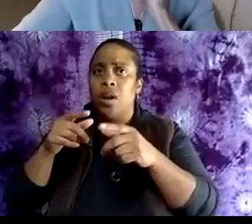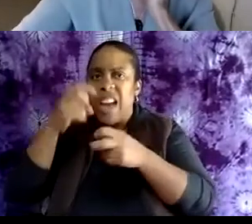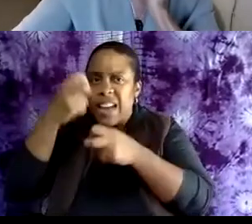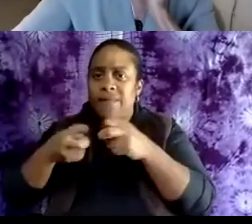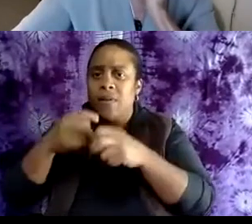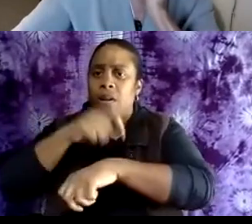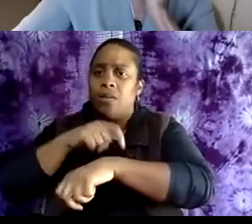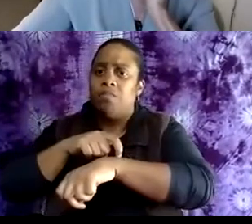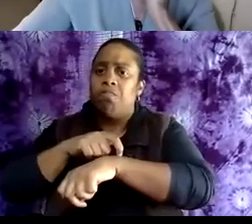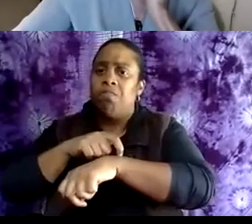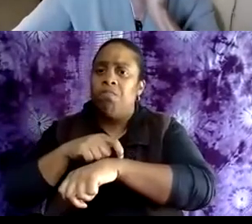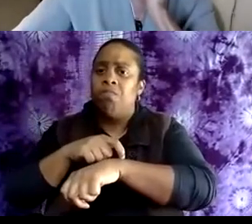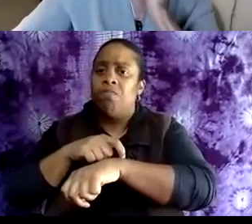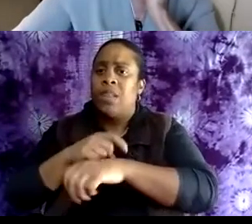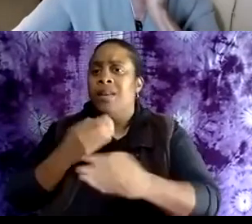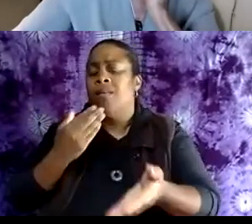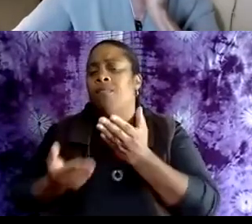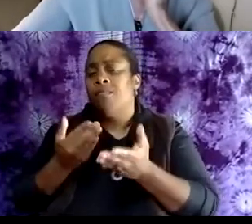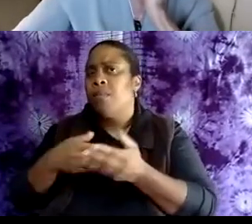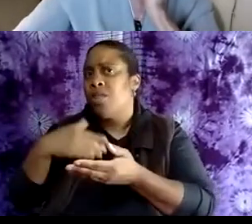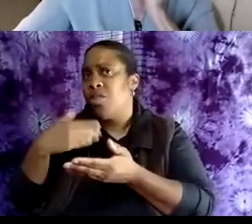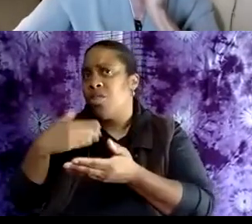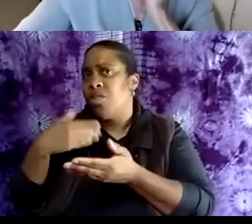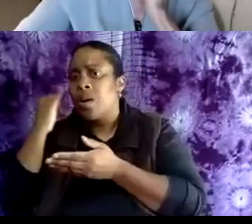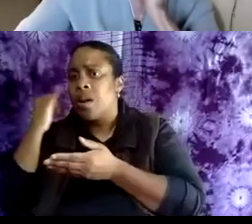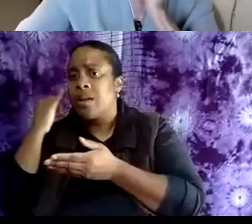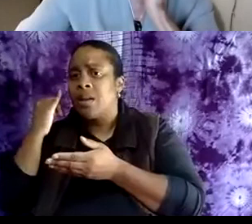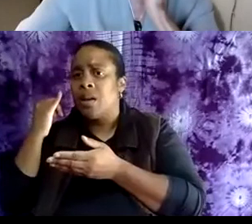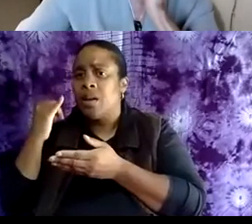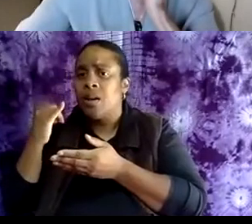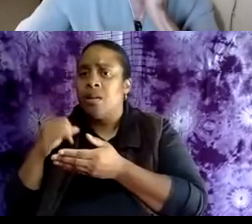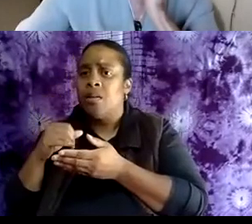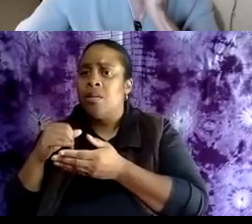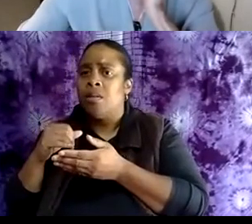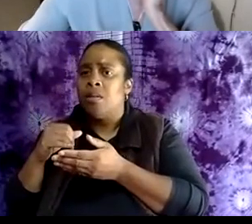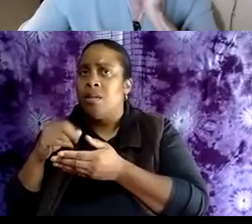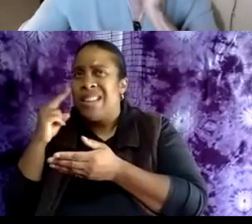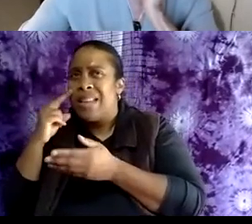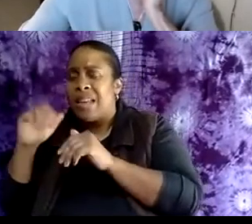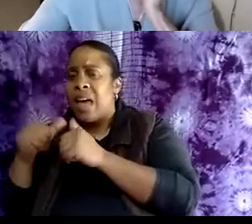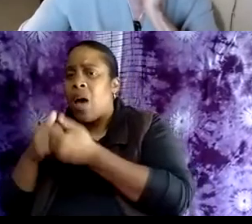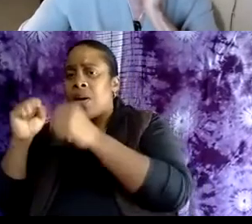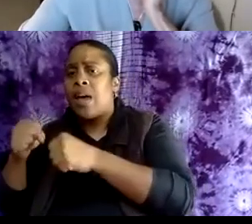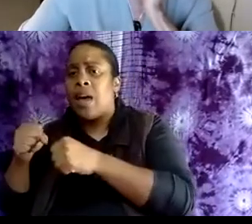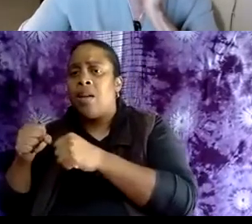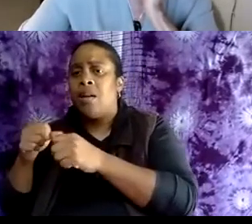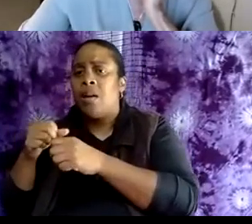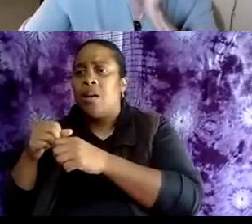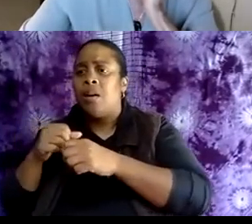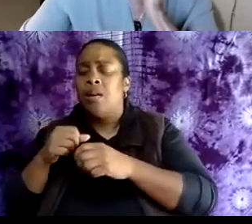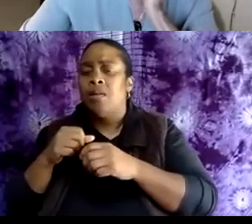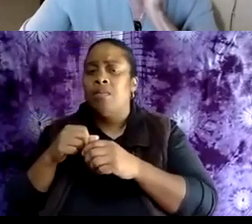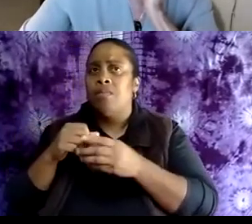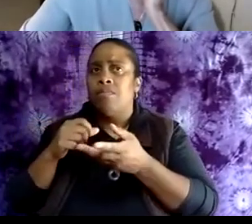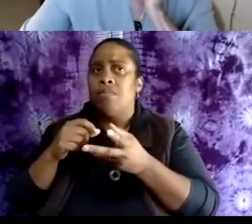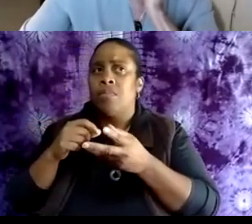at ways in which you could provide that nurturing, mothering energy to yourself. As we've said, we all